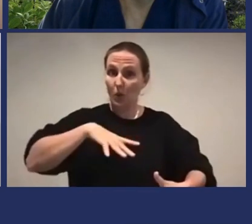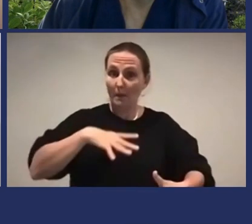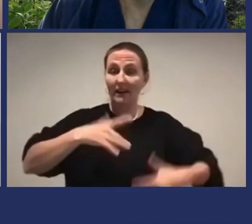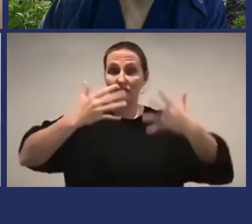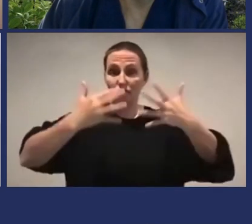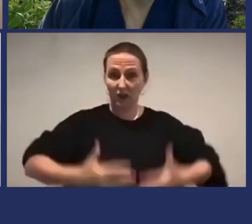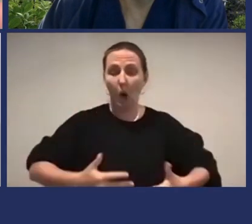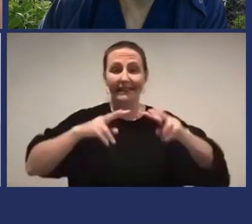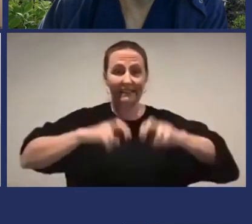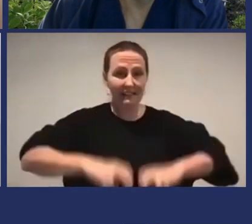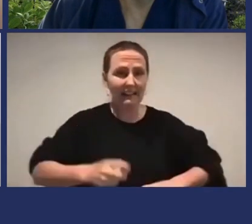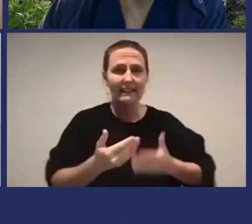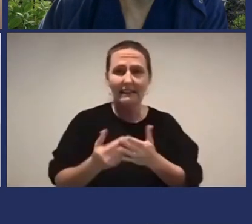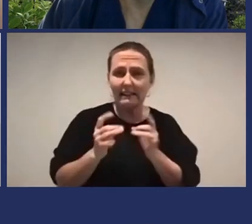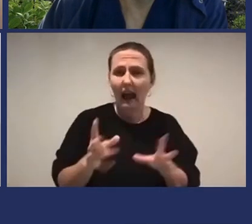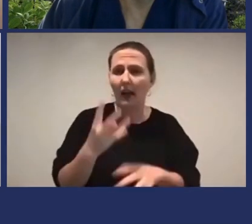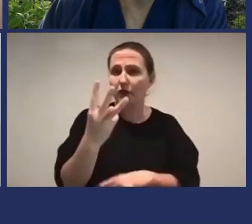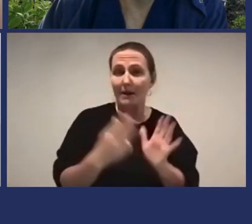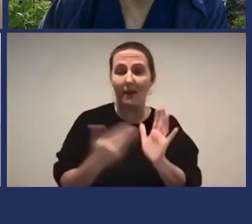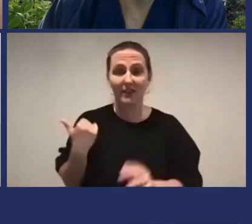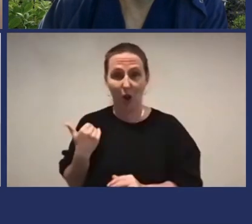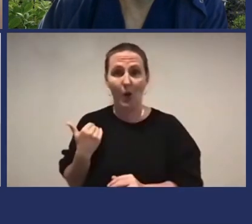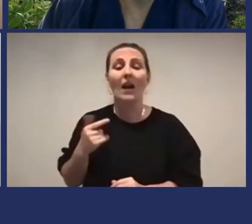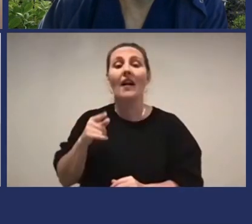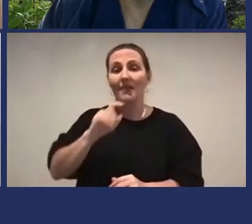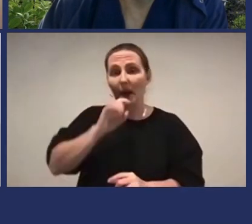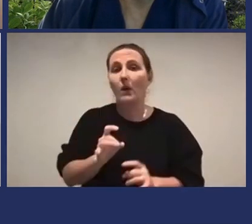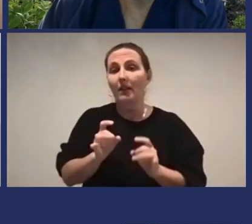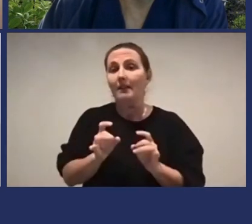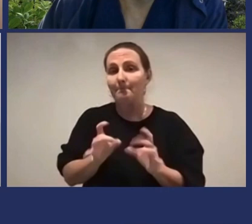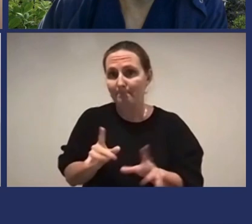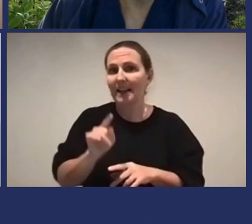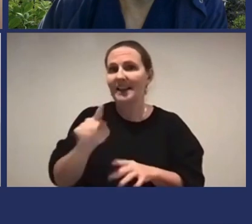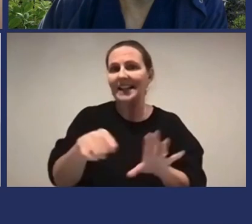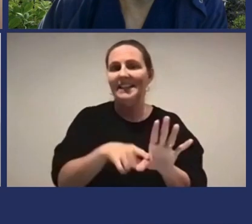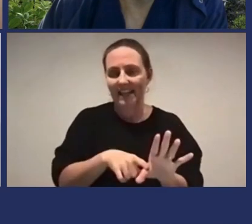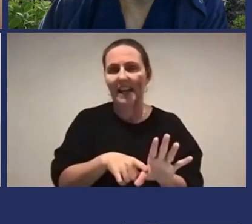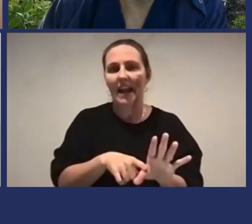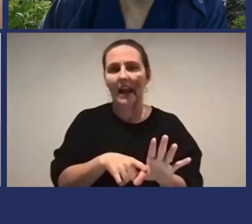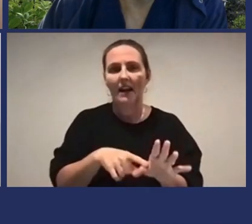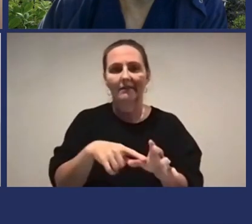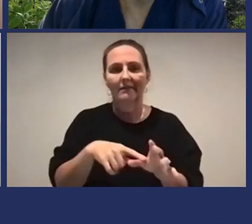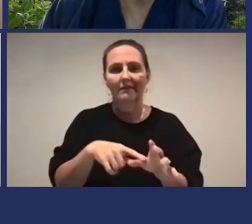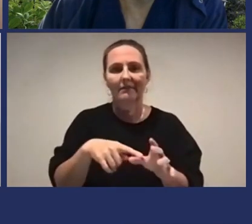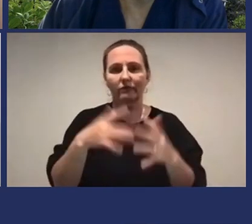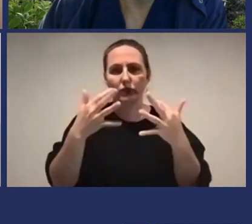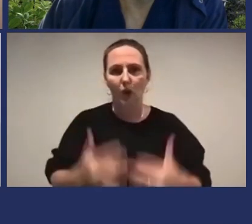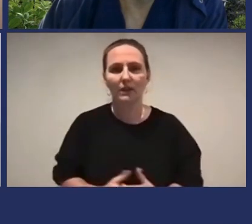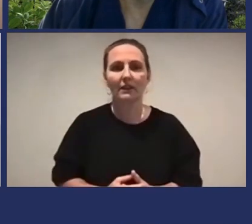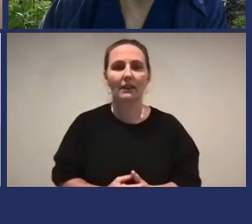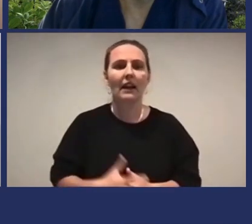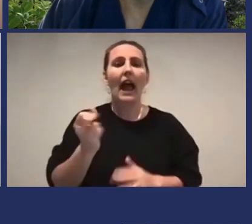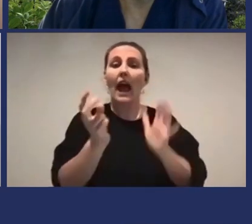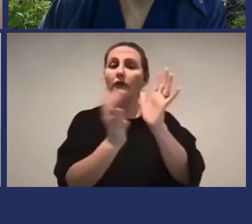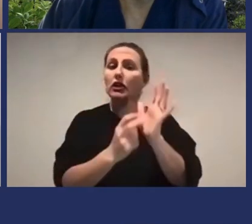around 3 months ago. So that will report next year. But there are these registry studies, like there's another one in Ontario that's covered